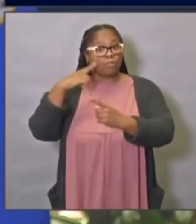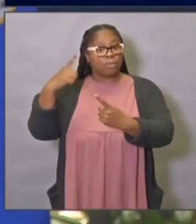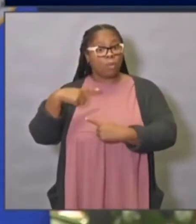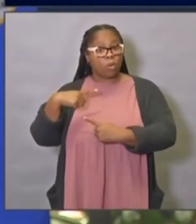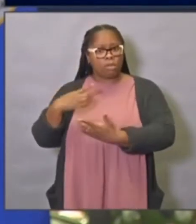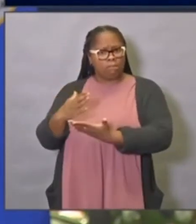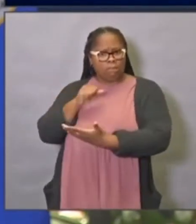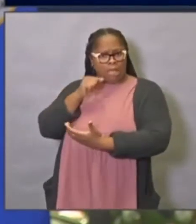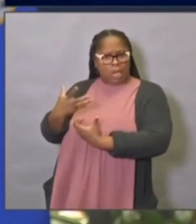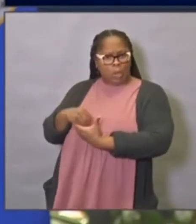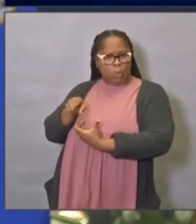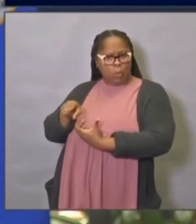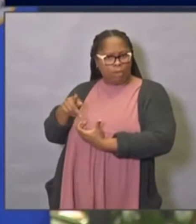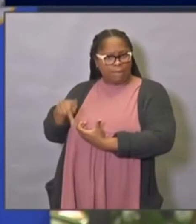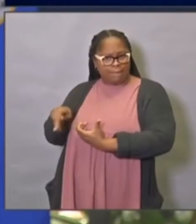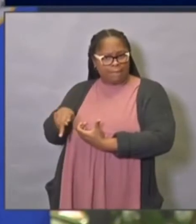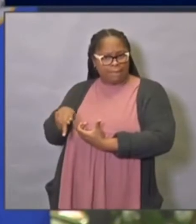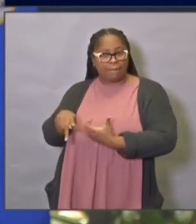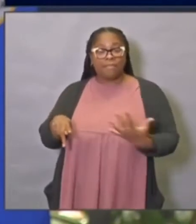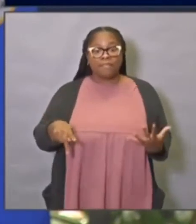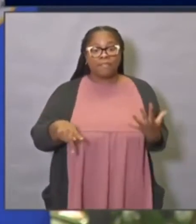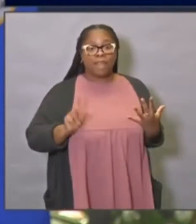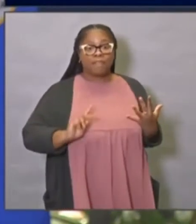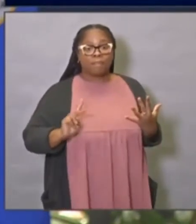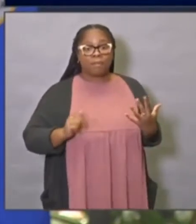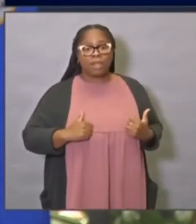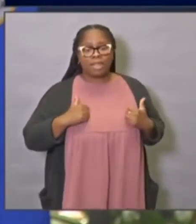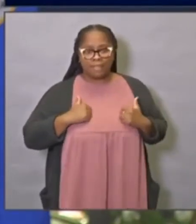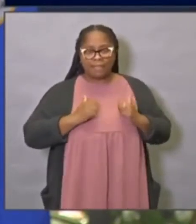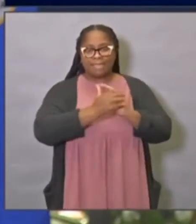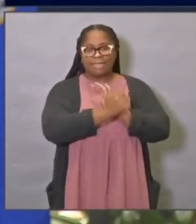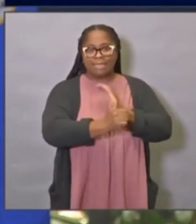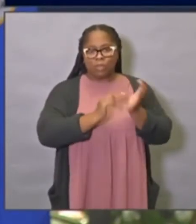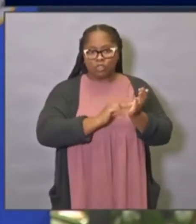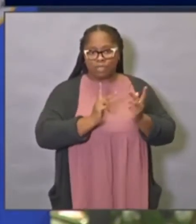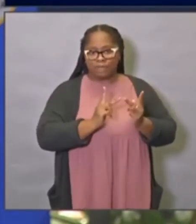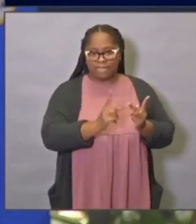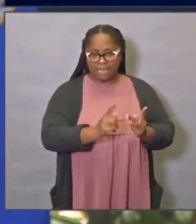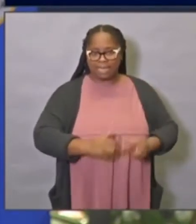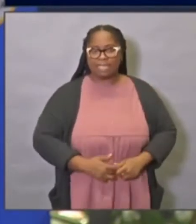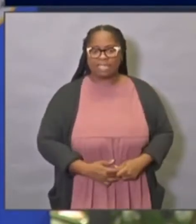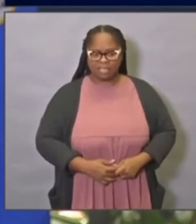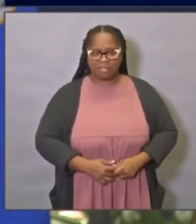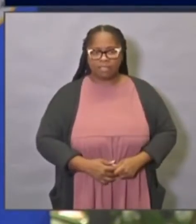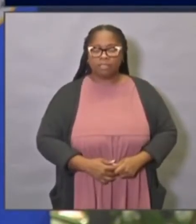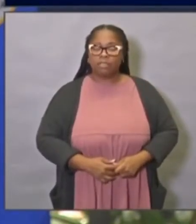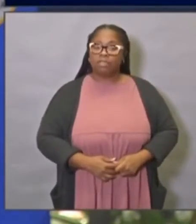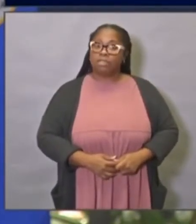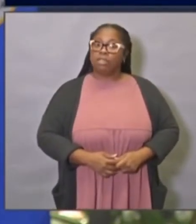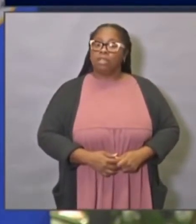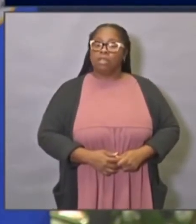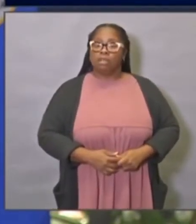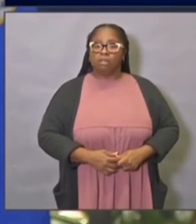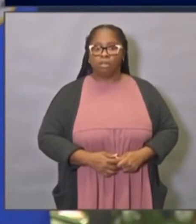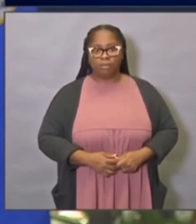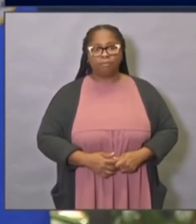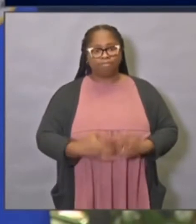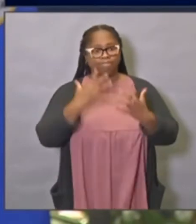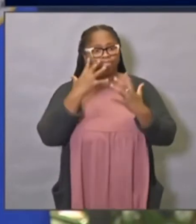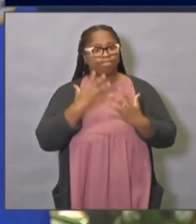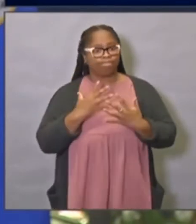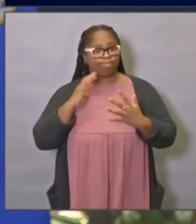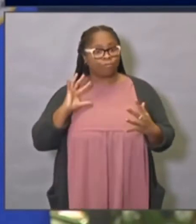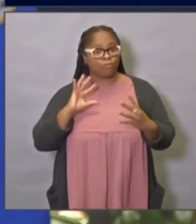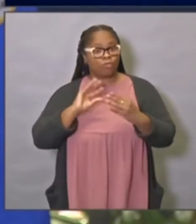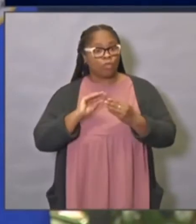Pasadena, 5 were people who resided in our skilled nursing facilities. And this does, unfortunately, bring the total number